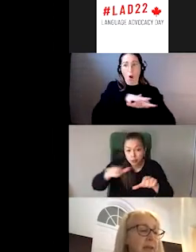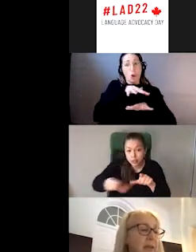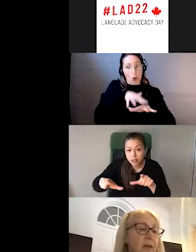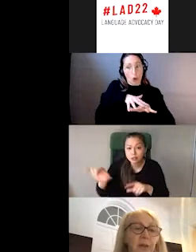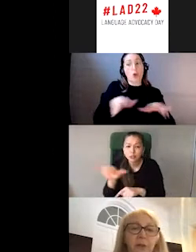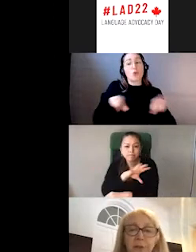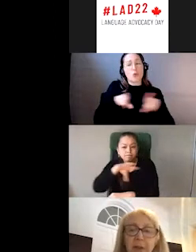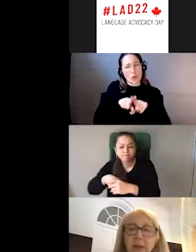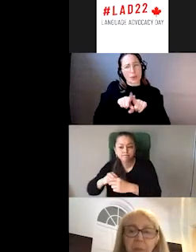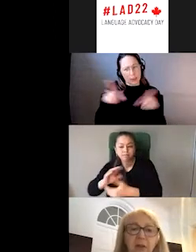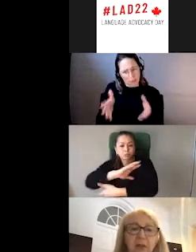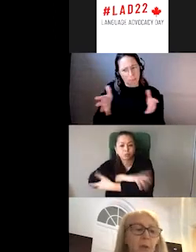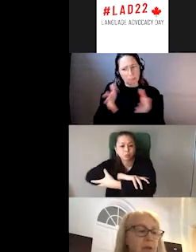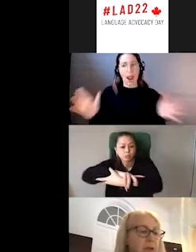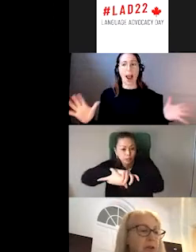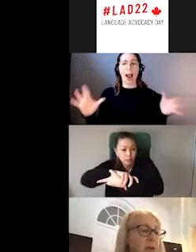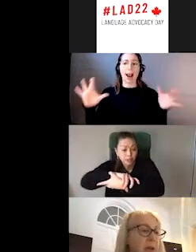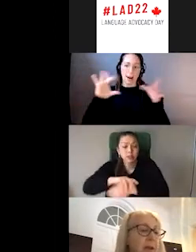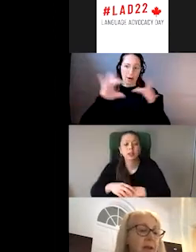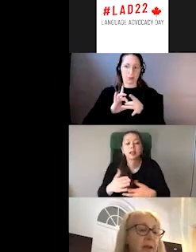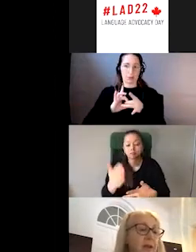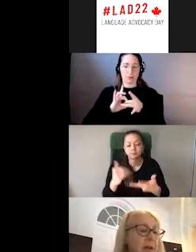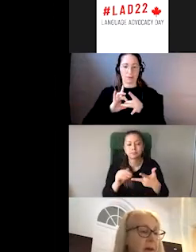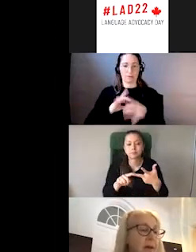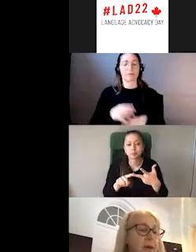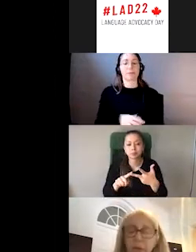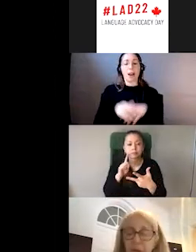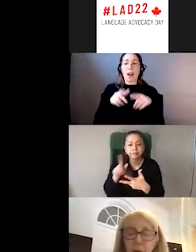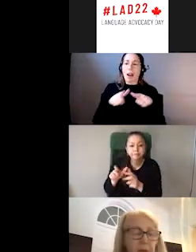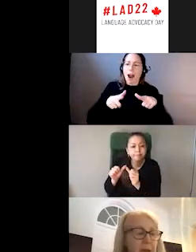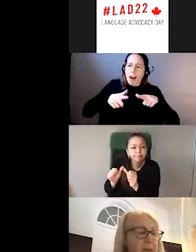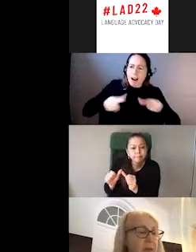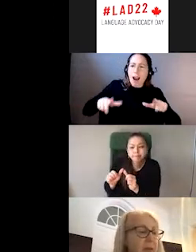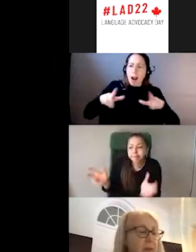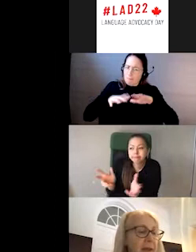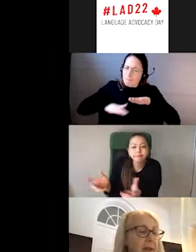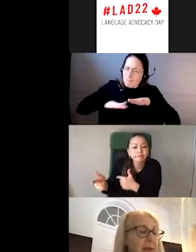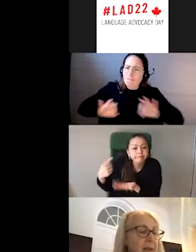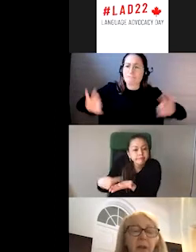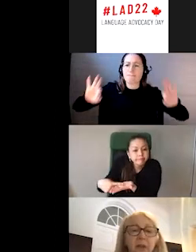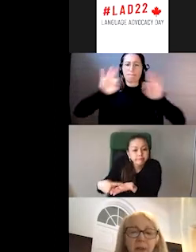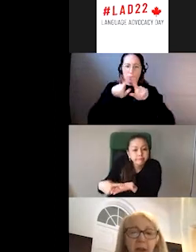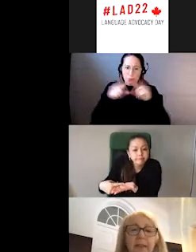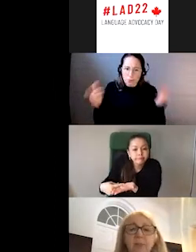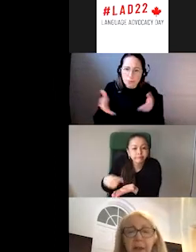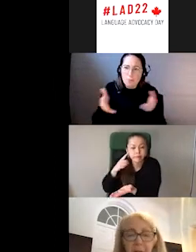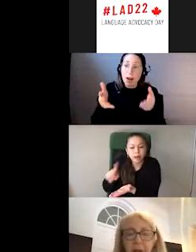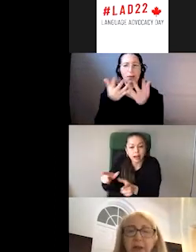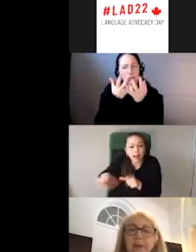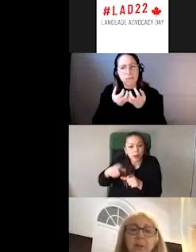facilitate dialogue on fundamental language issues that are at the heart of the future of Canadian society, such